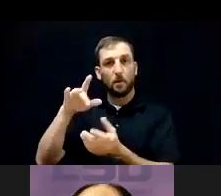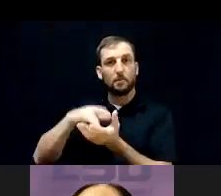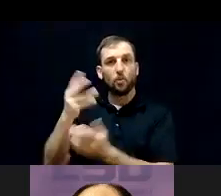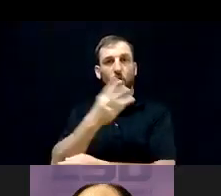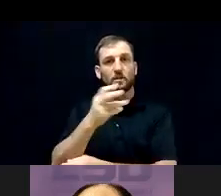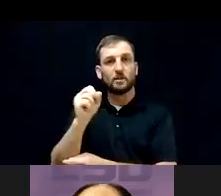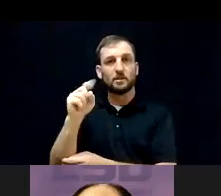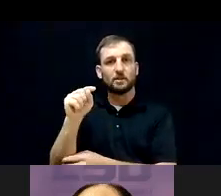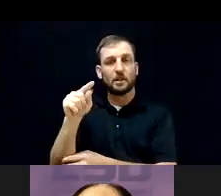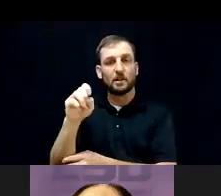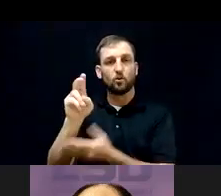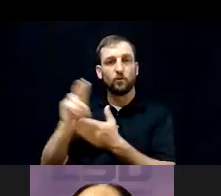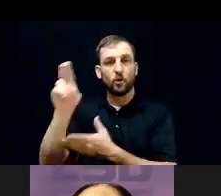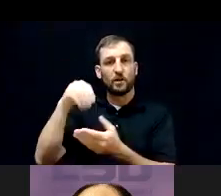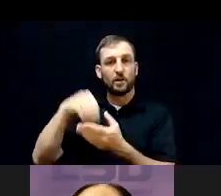University in Texas.